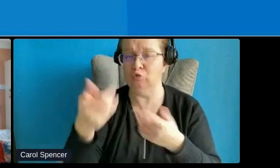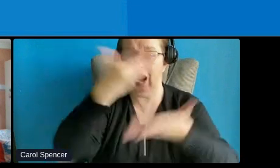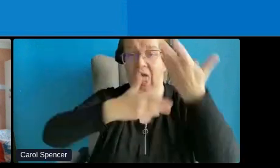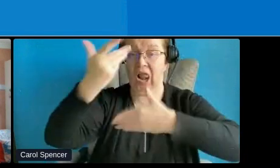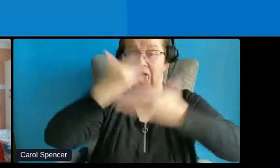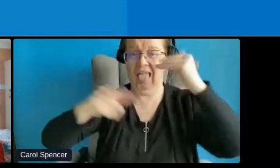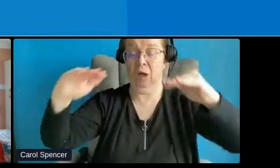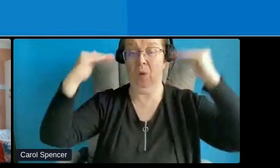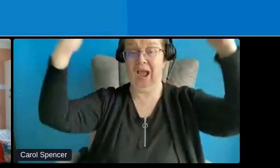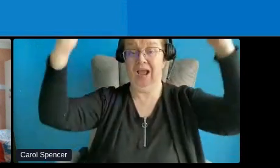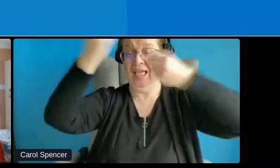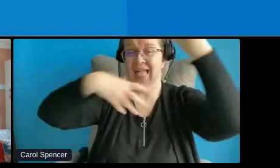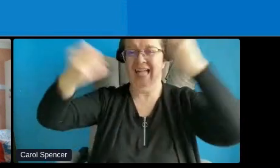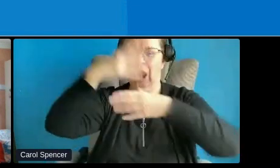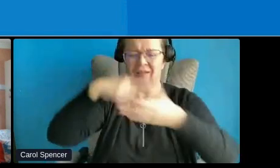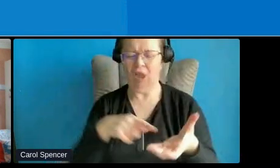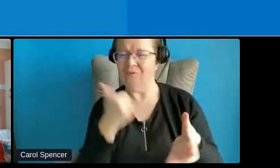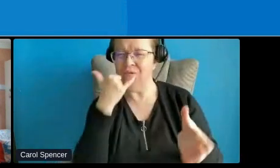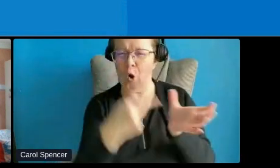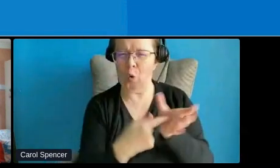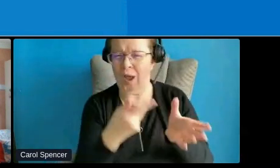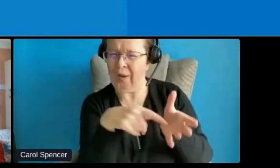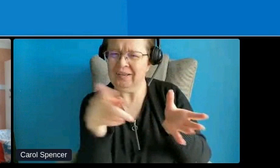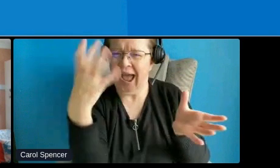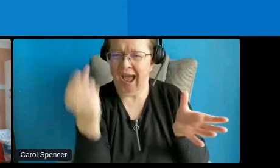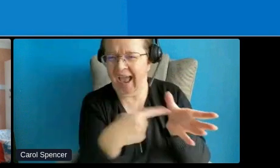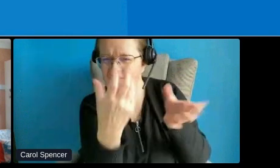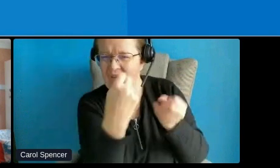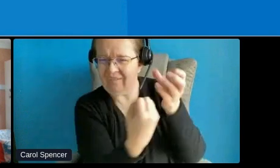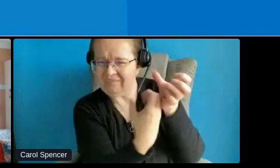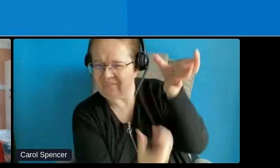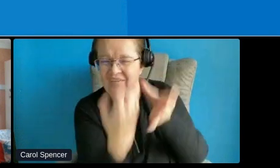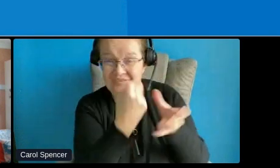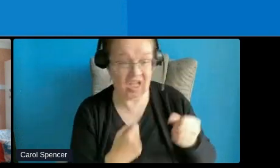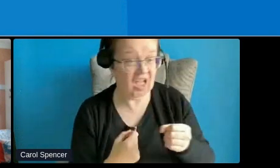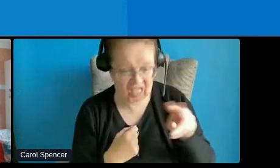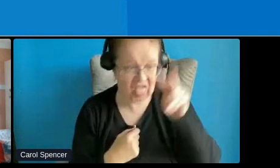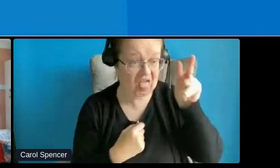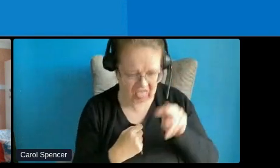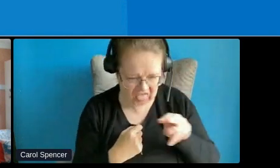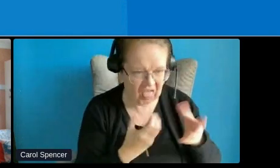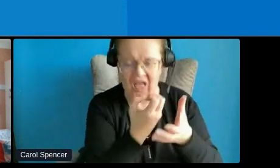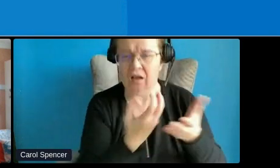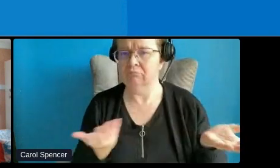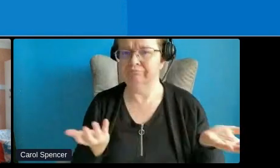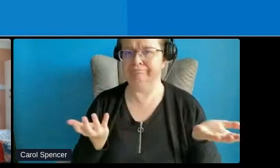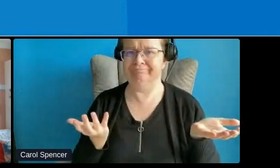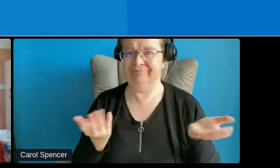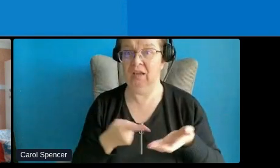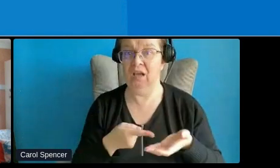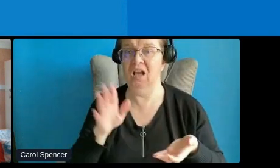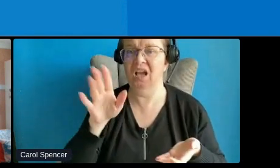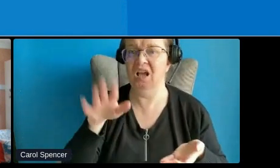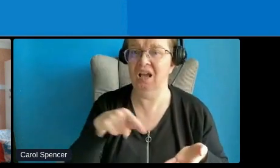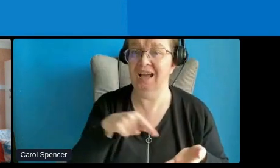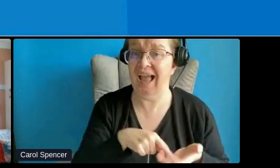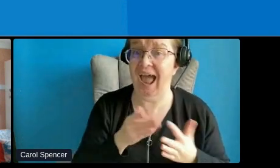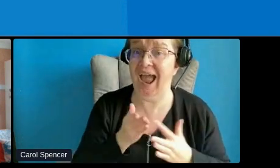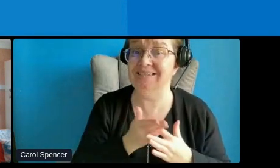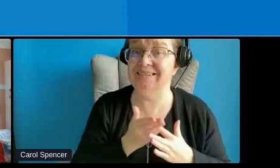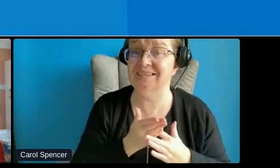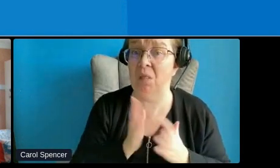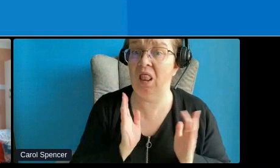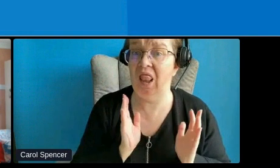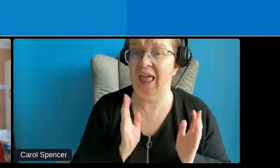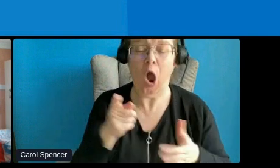a new swanky mobile phone comes out and it shows you all the whizzy, wonderful things it does. But I just want to know, what's the accessibility features,